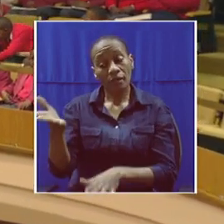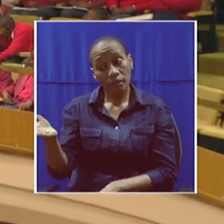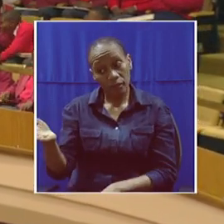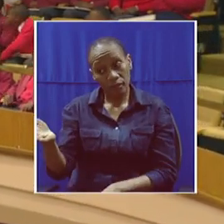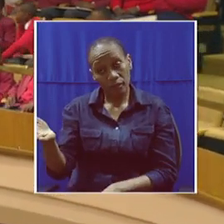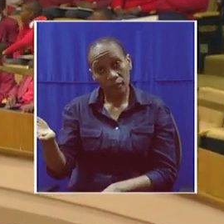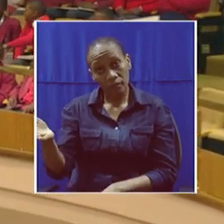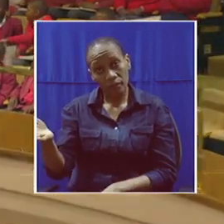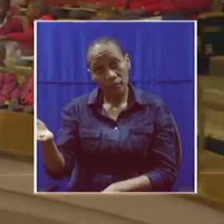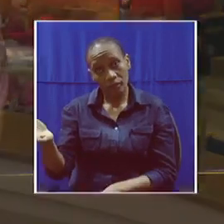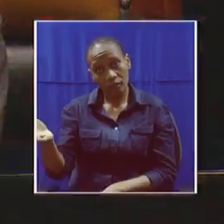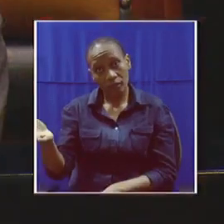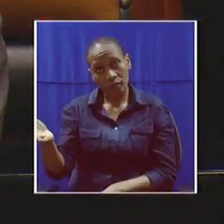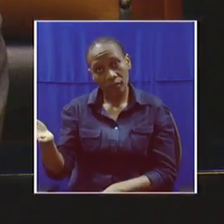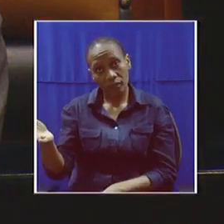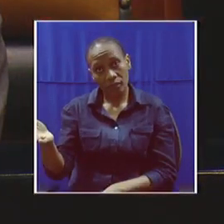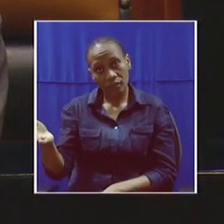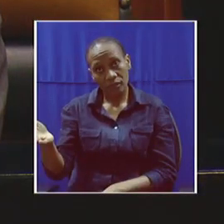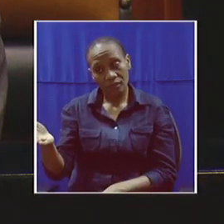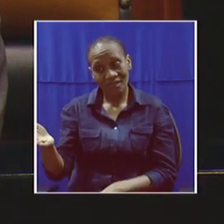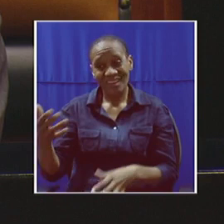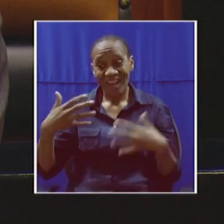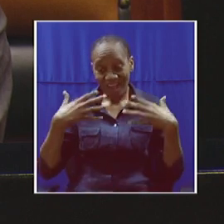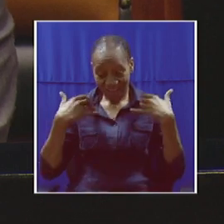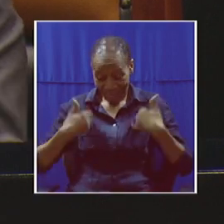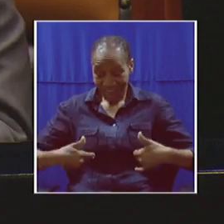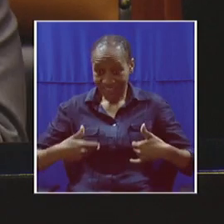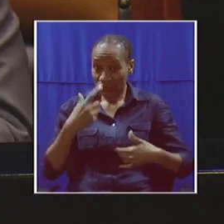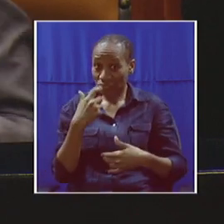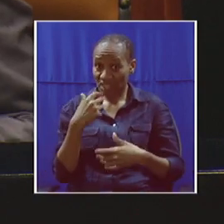member let's let's not confuse colors with the